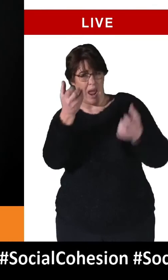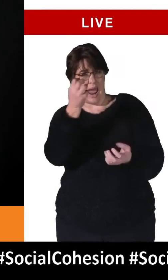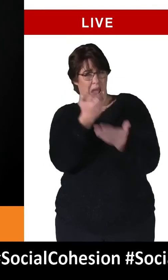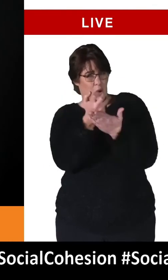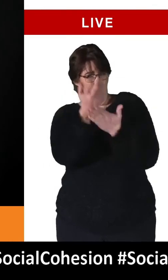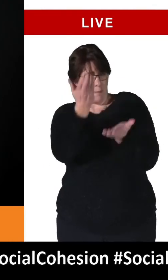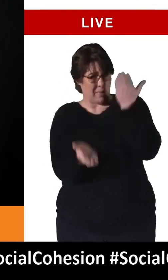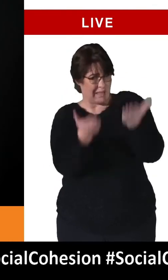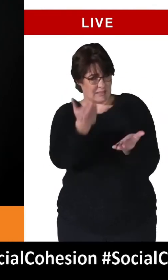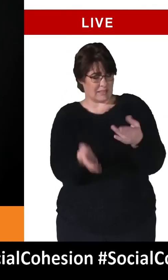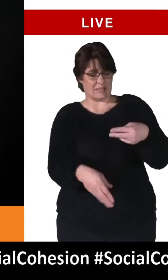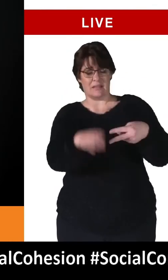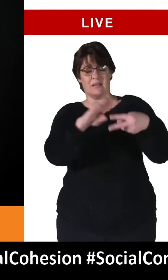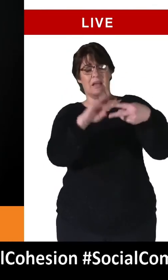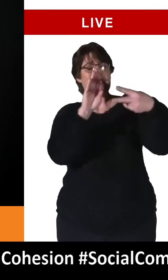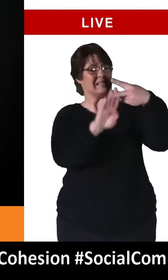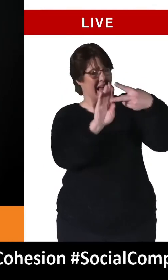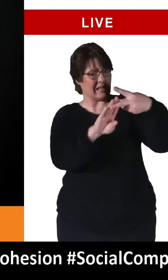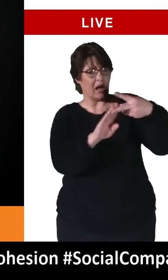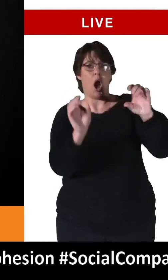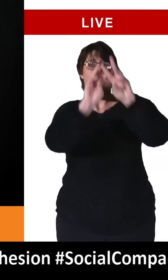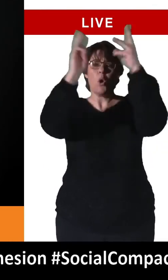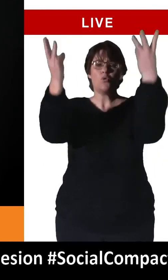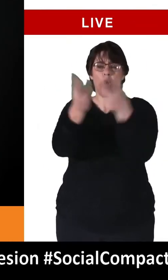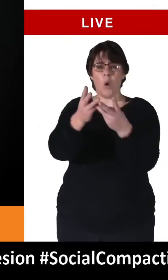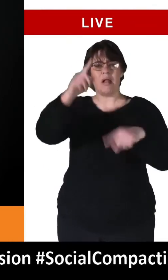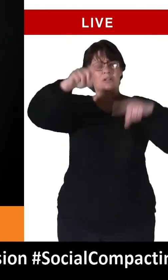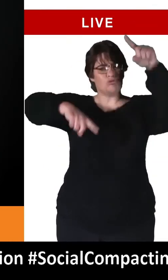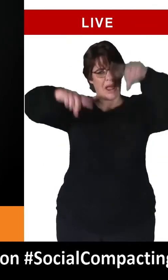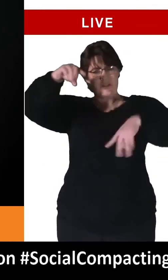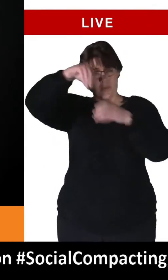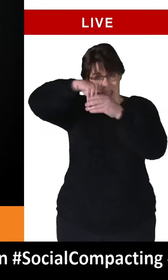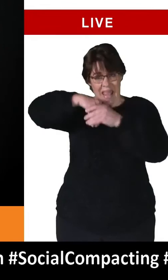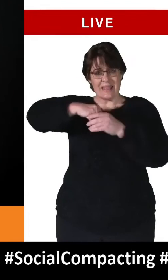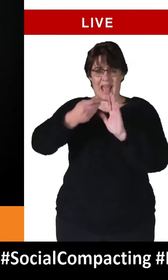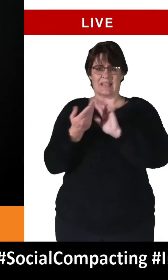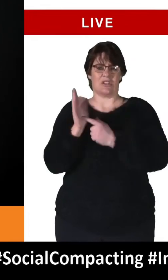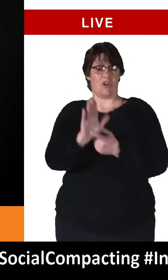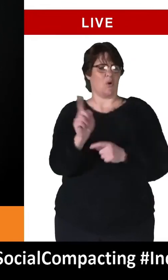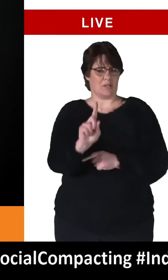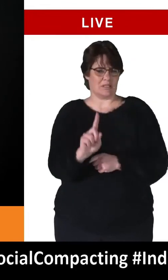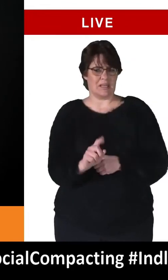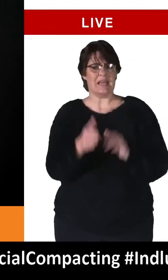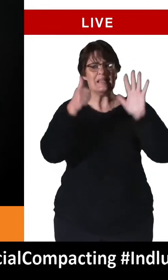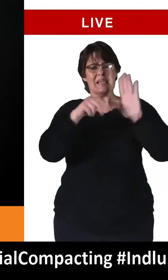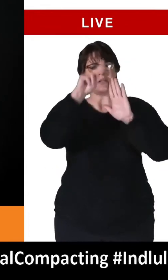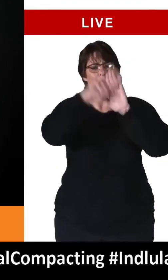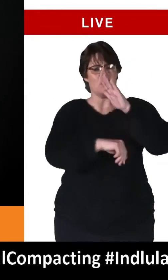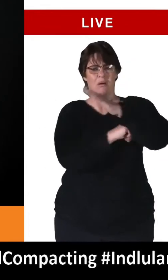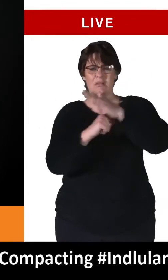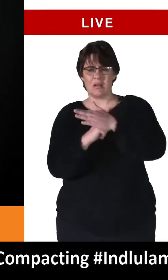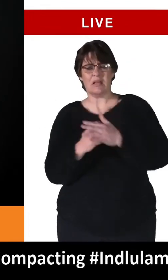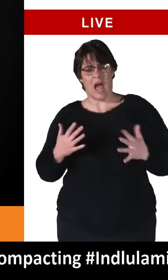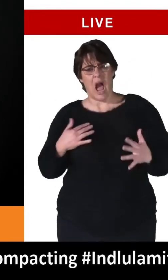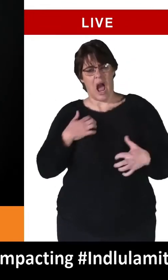balances? Secondly, what should be the global trends in that scenario? The 6-pillar policy bridge is